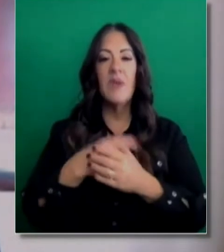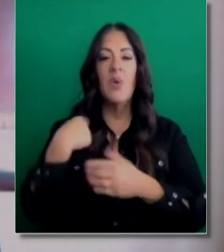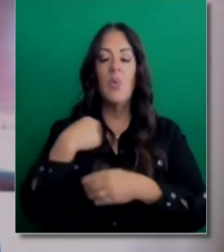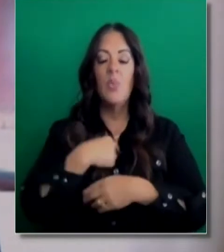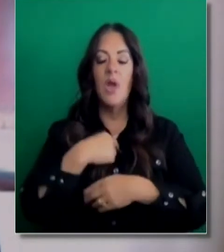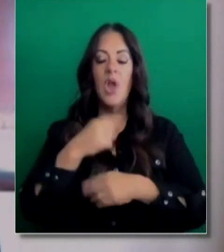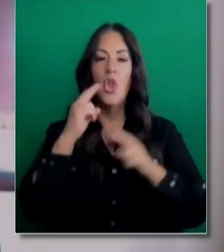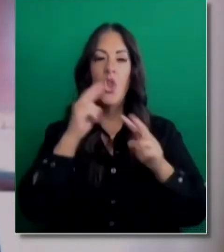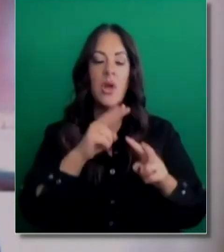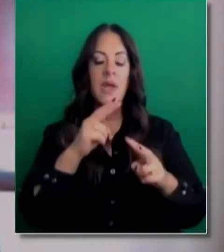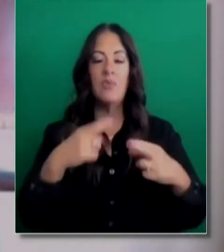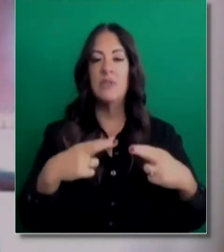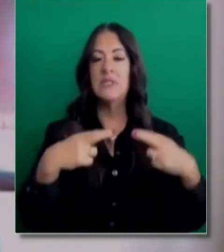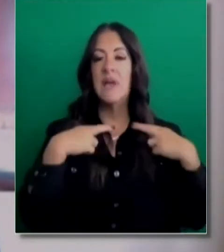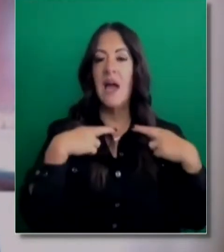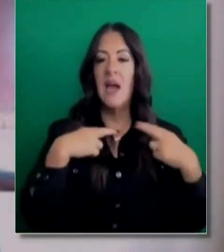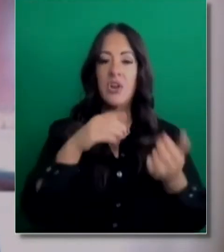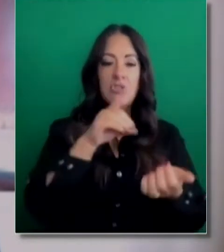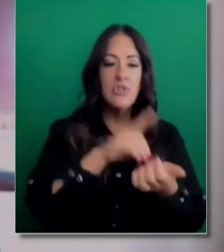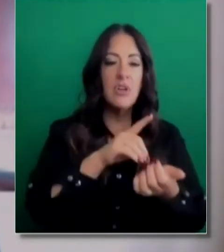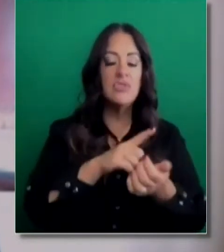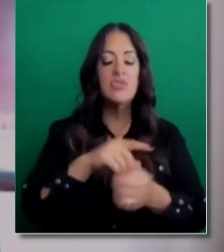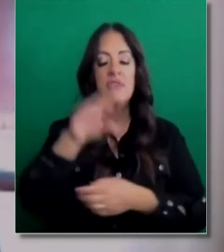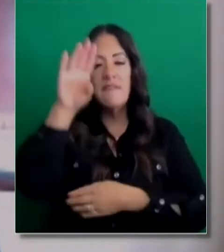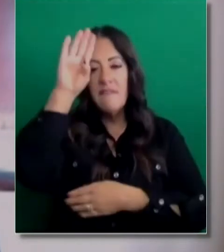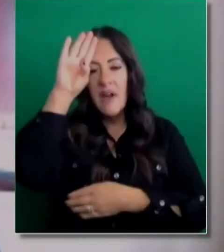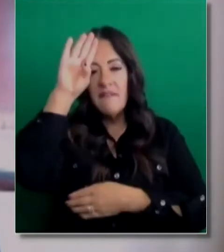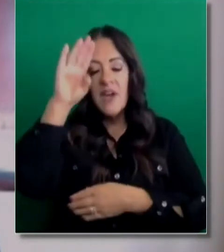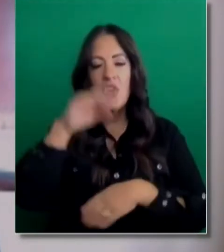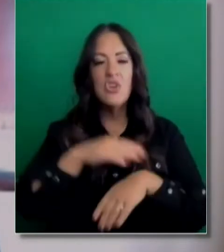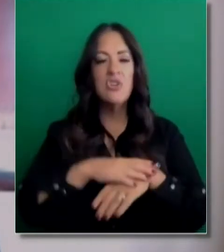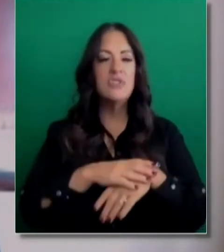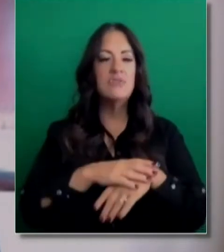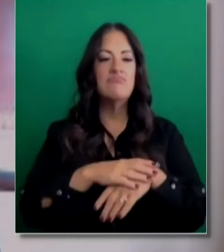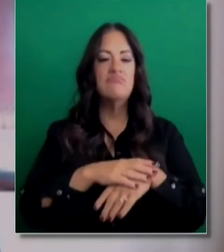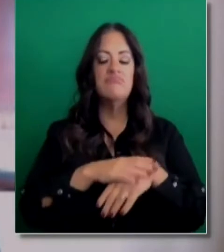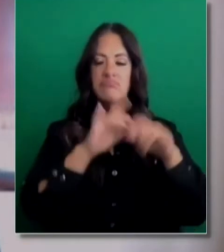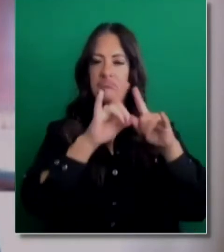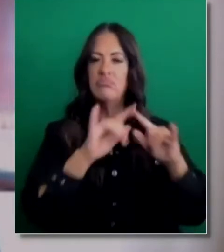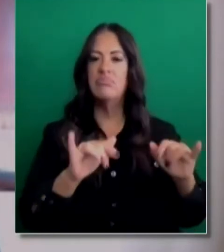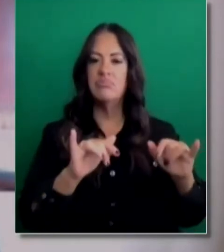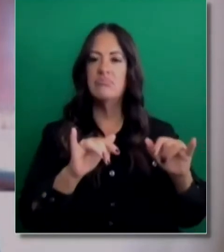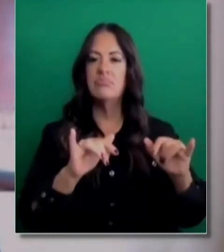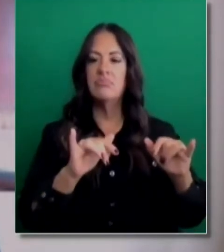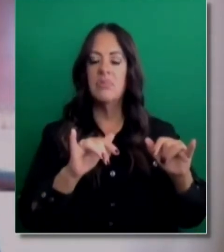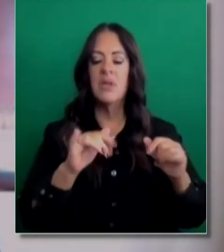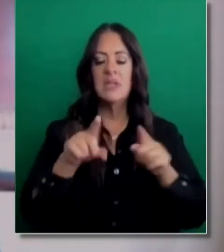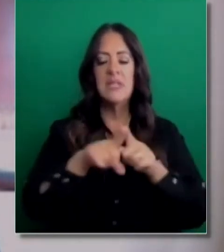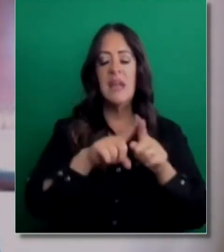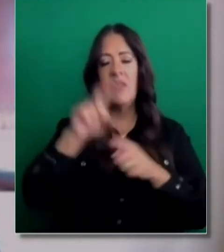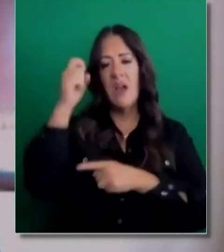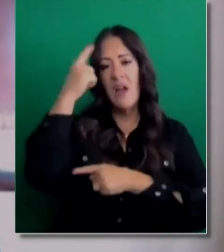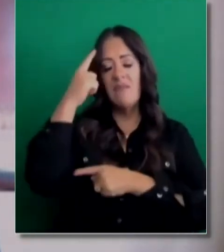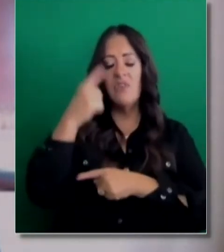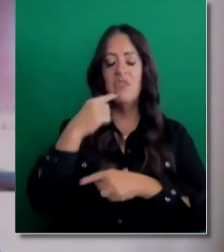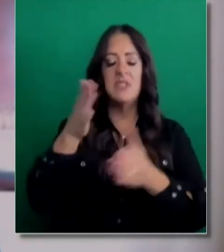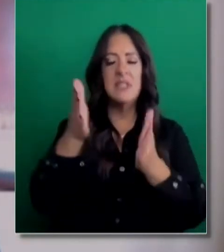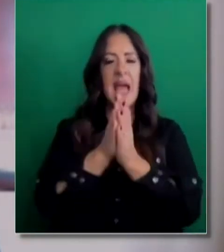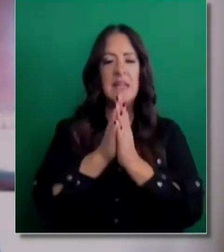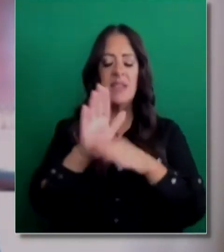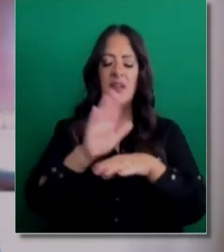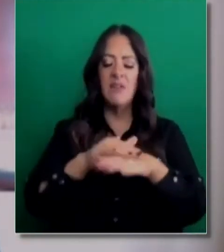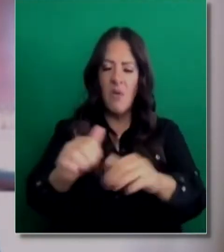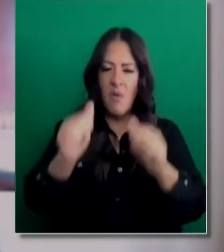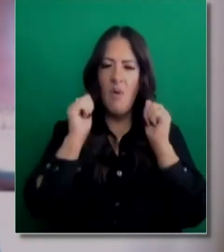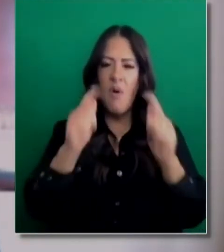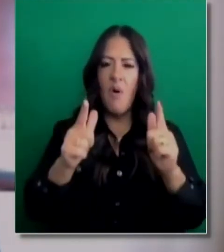at retired providers, firefighters, just as the governor said, all hands on deck to provide as